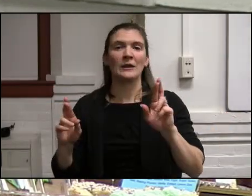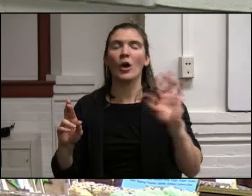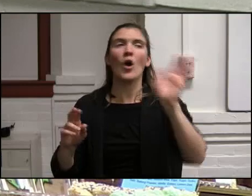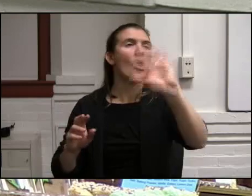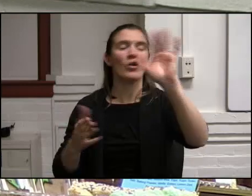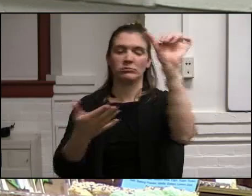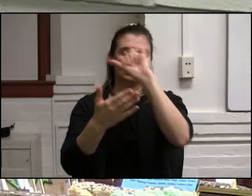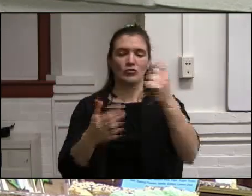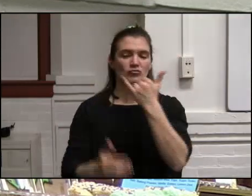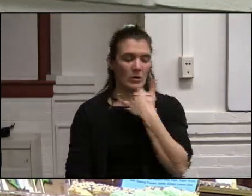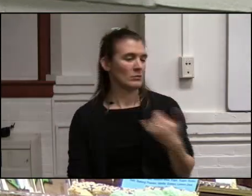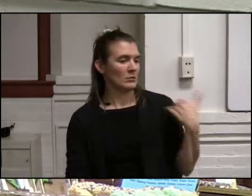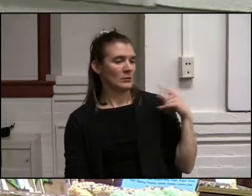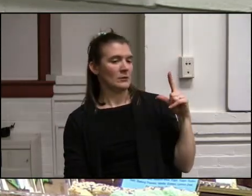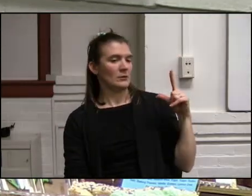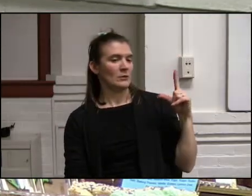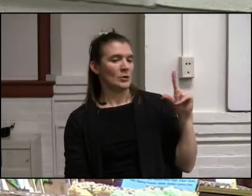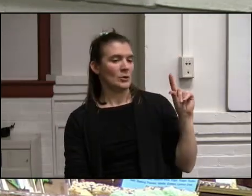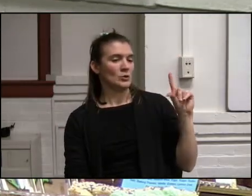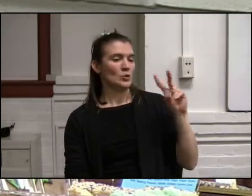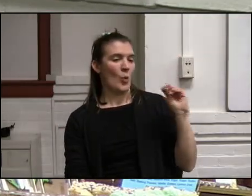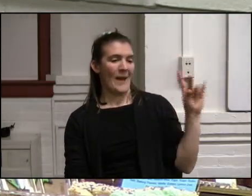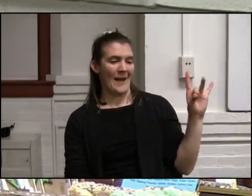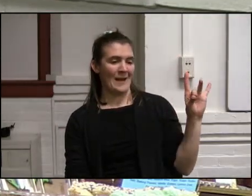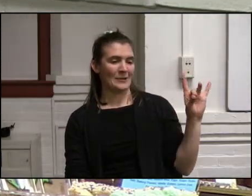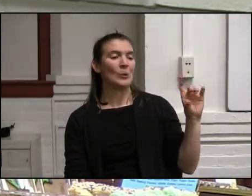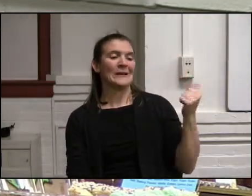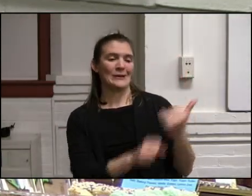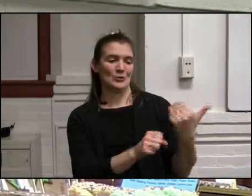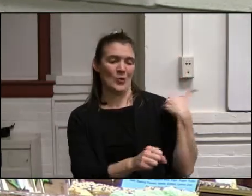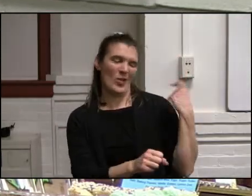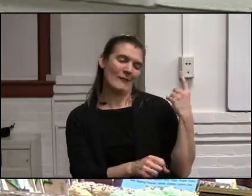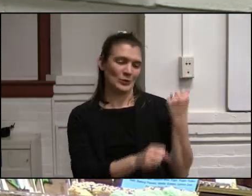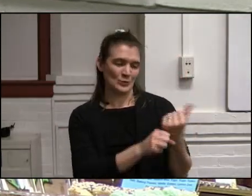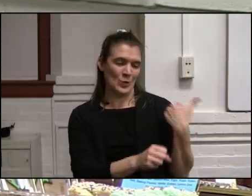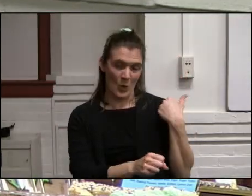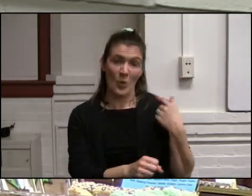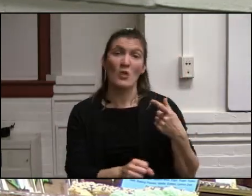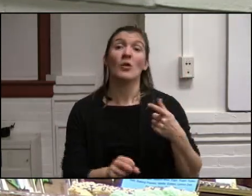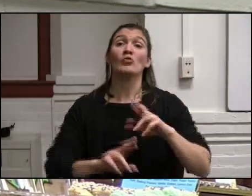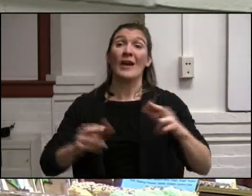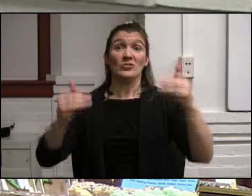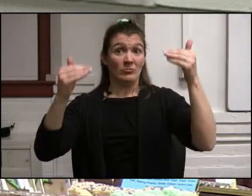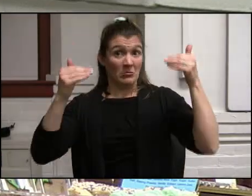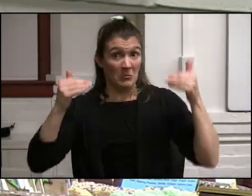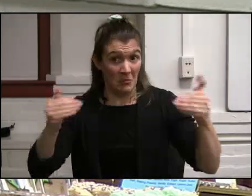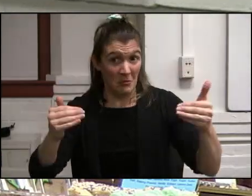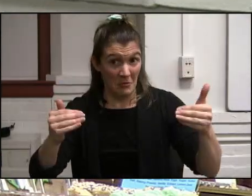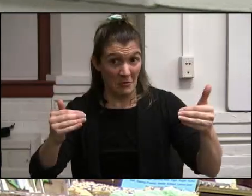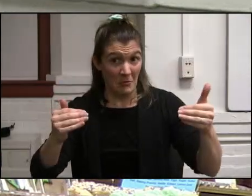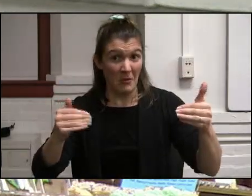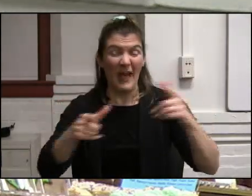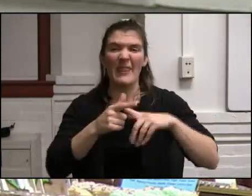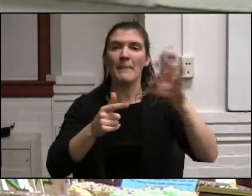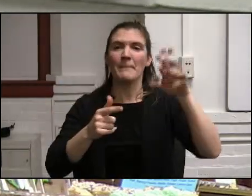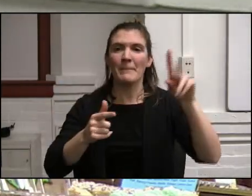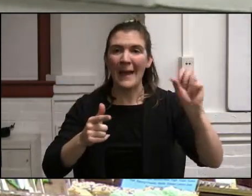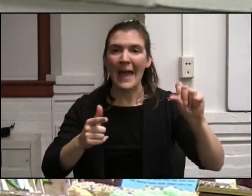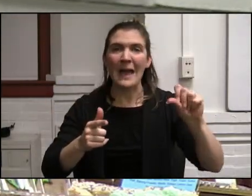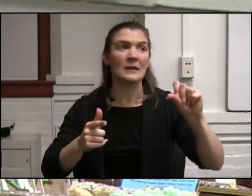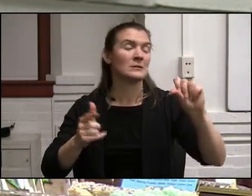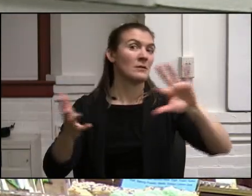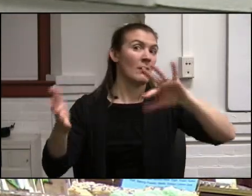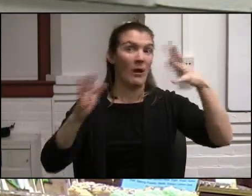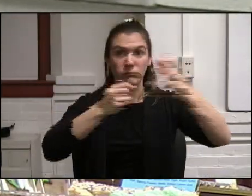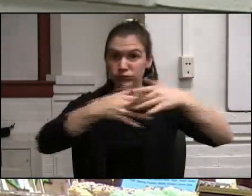in 2008, and they were ready to go, and they had investors lined up, and then the banks exploded, and Lehman went